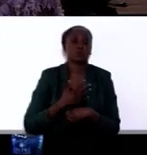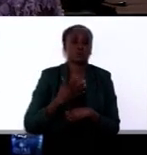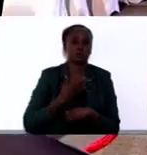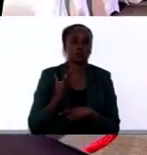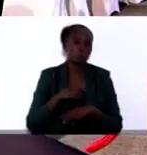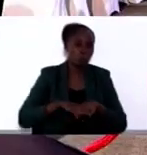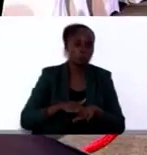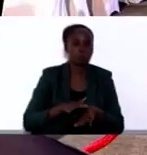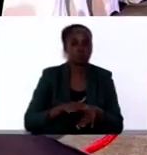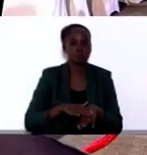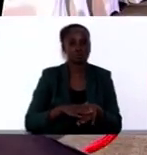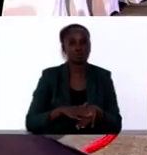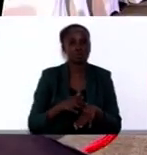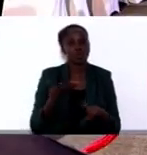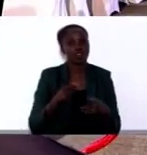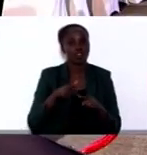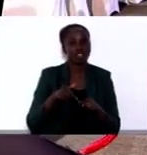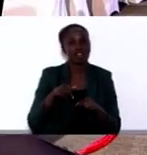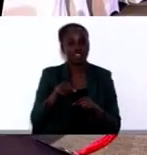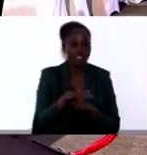more in the area of